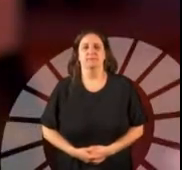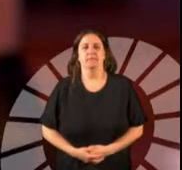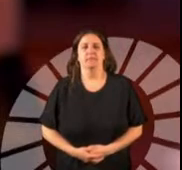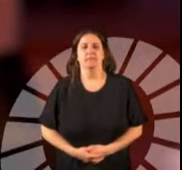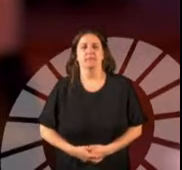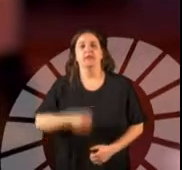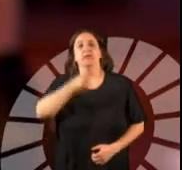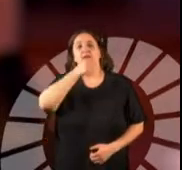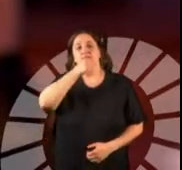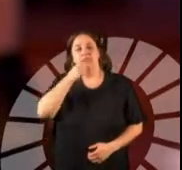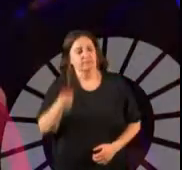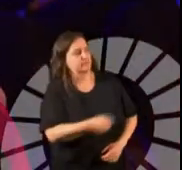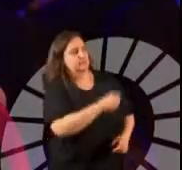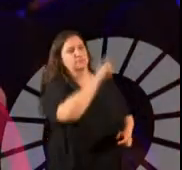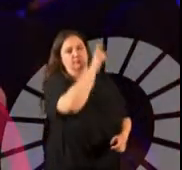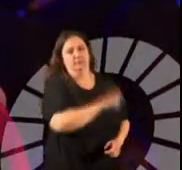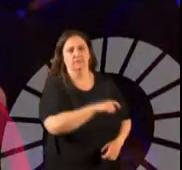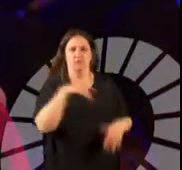of